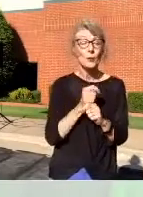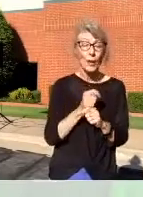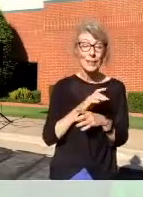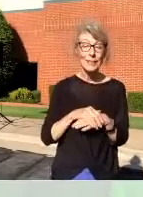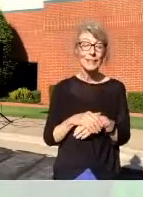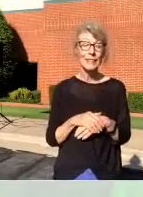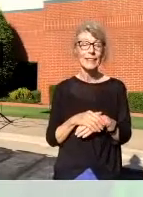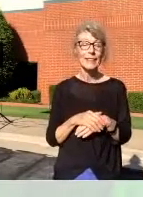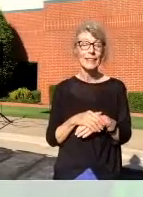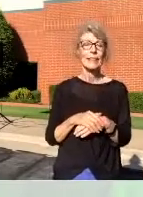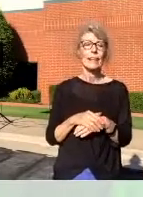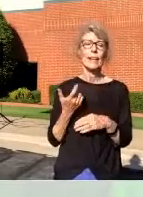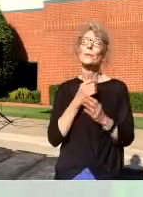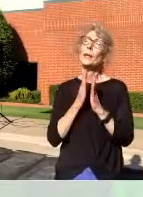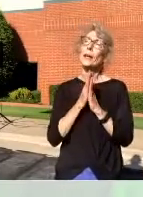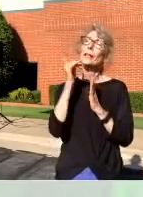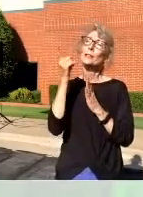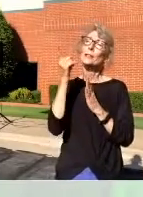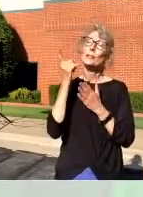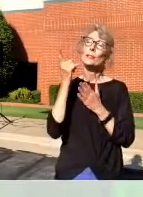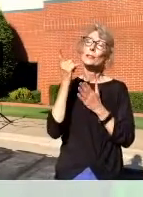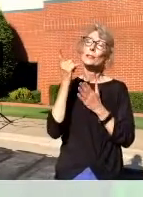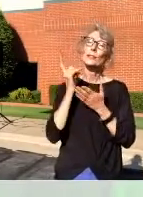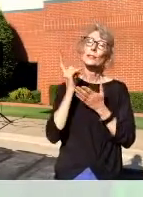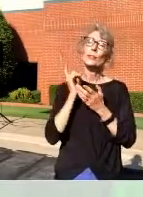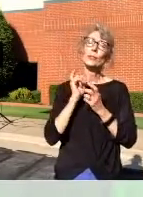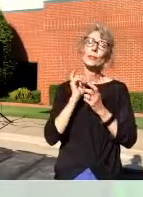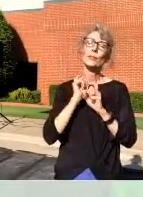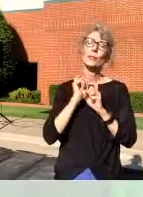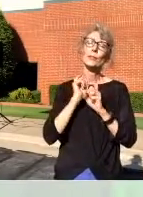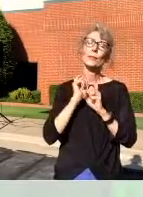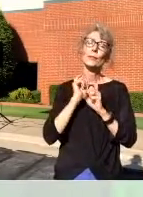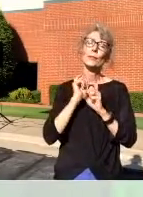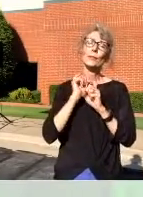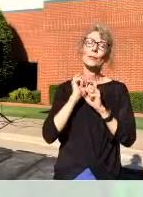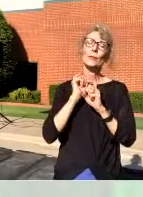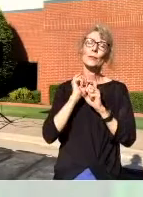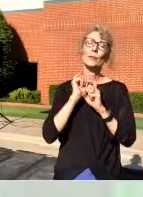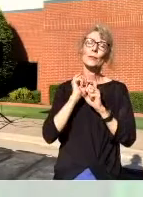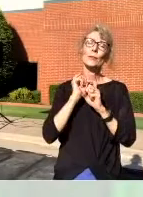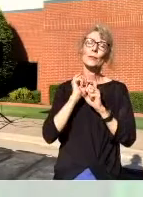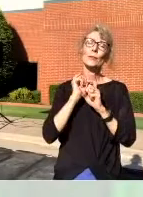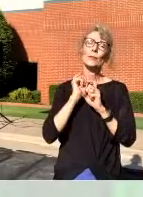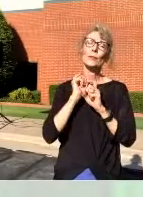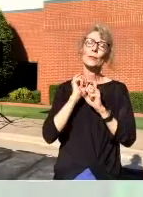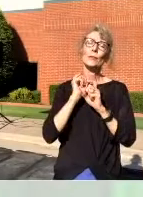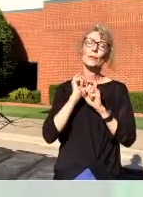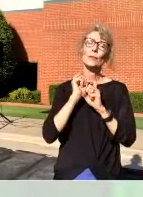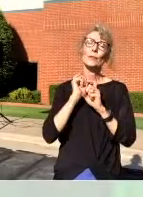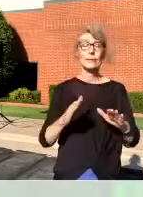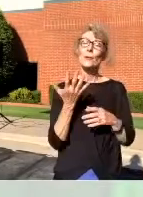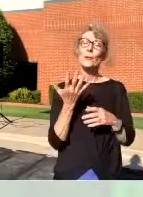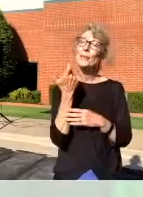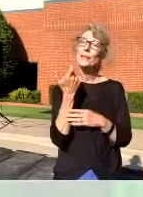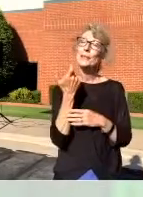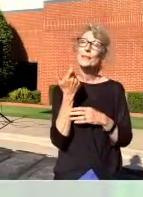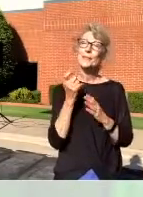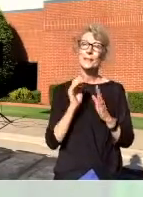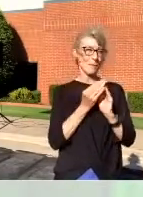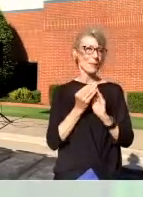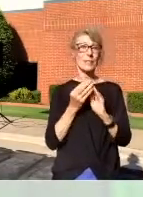pray that you will allow them to know that they have a community here that will love their children. That